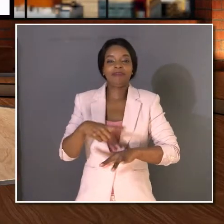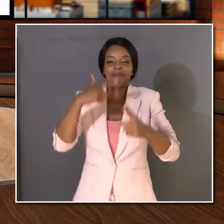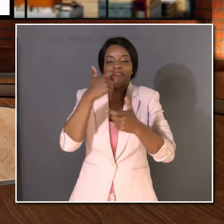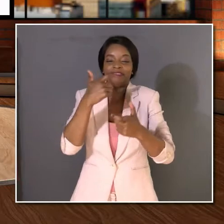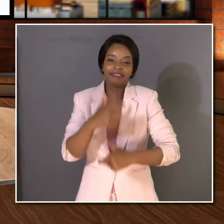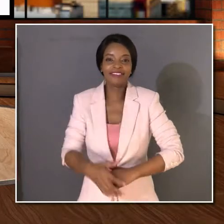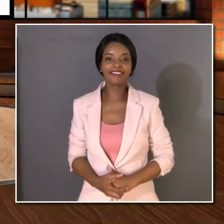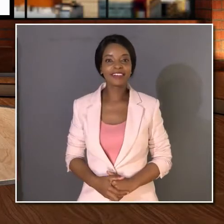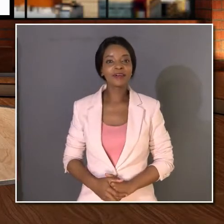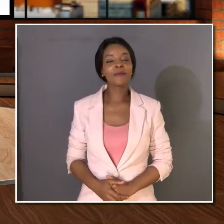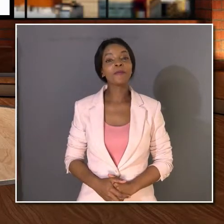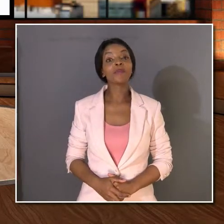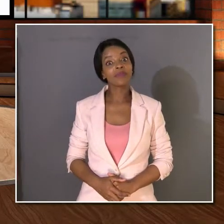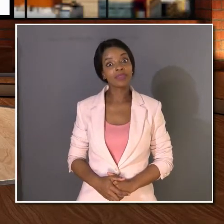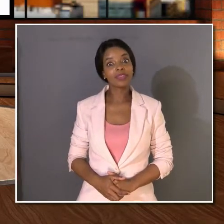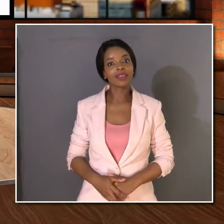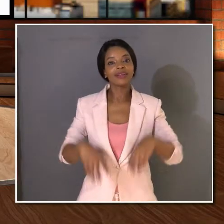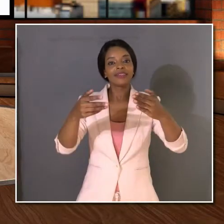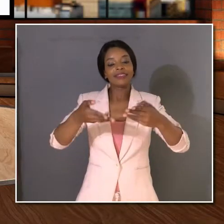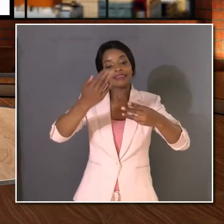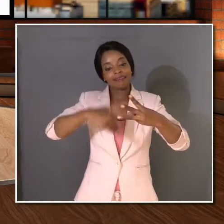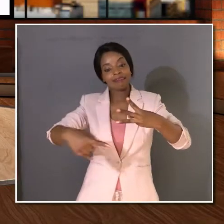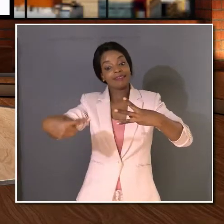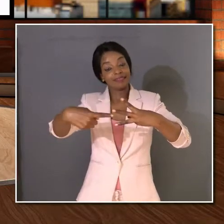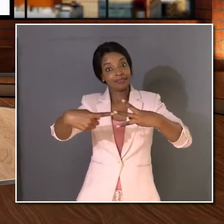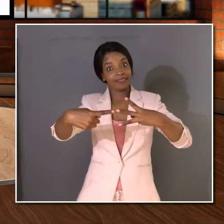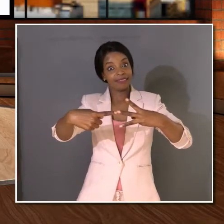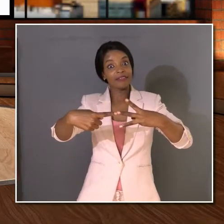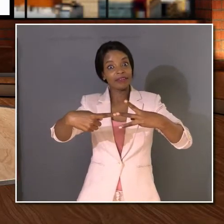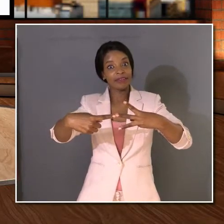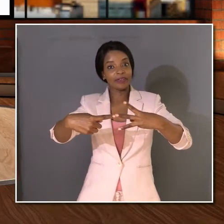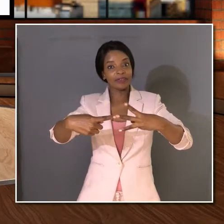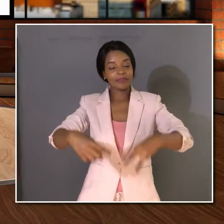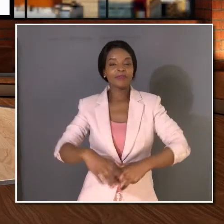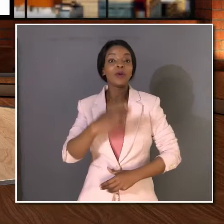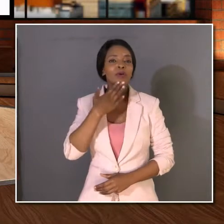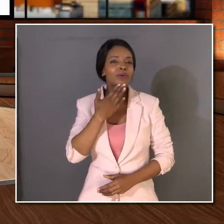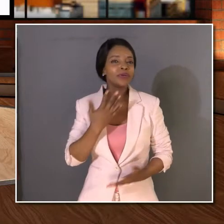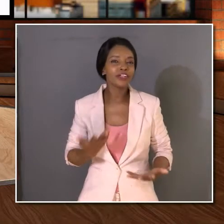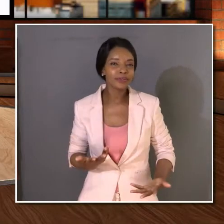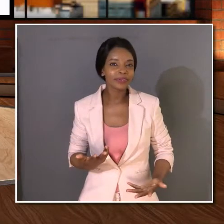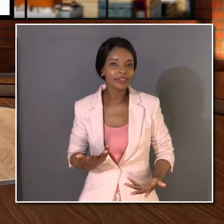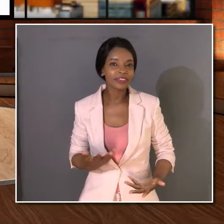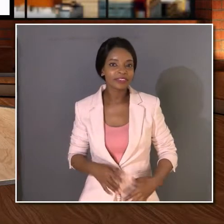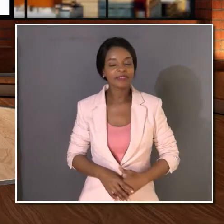And our second first place recipient is